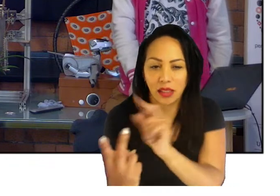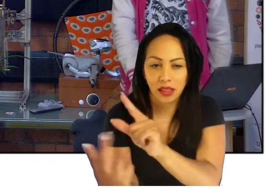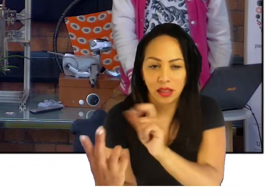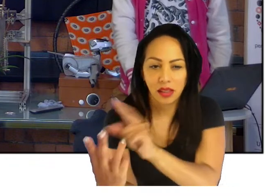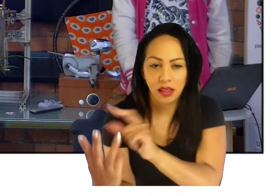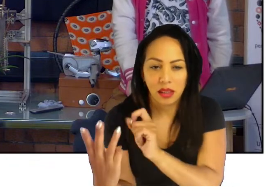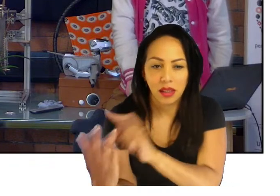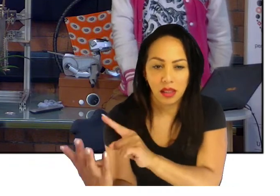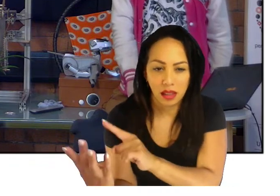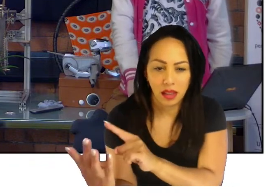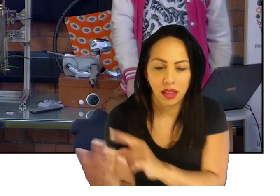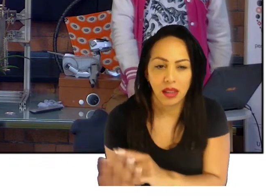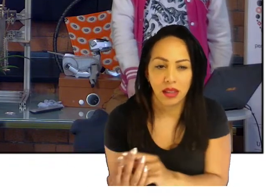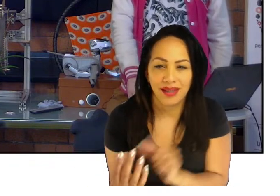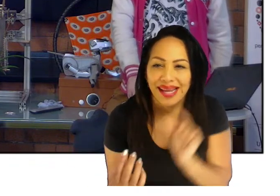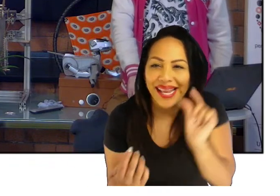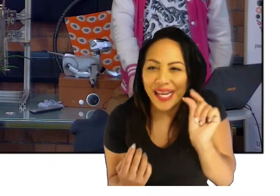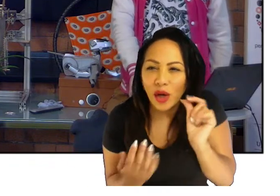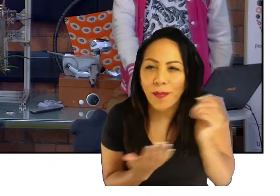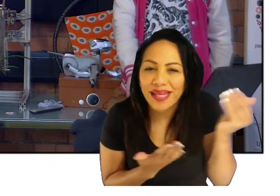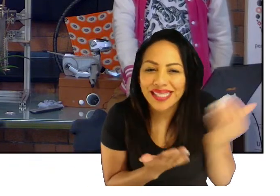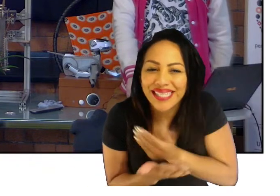it felt a little safer. And